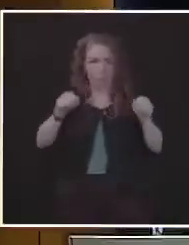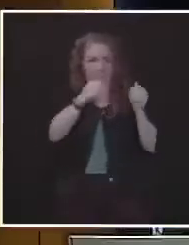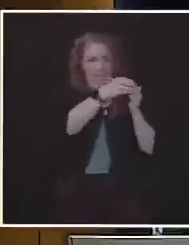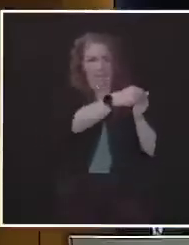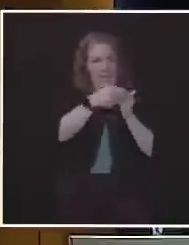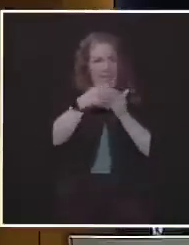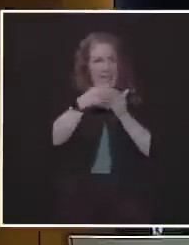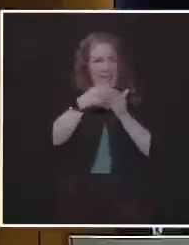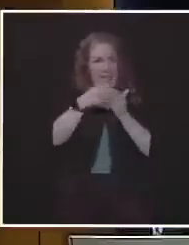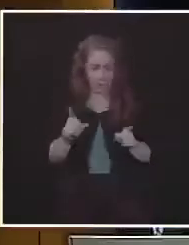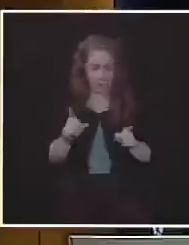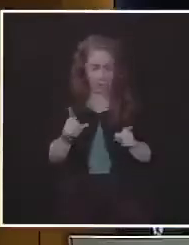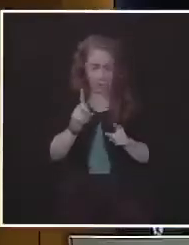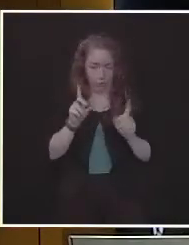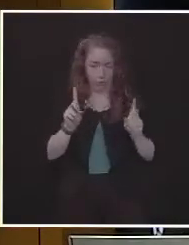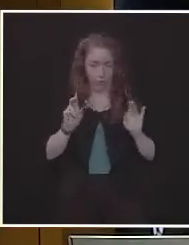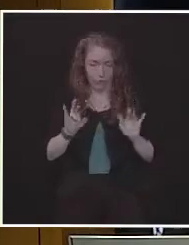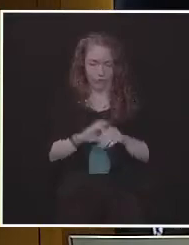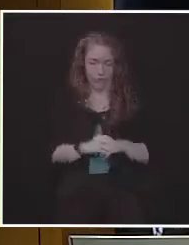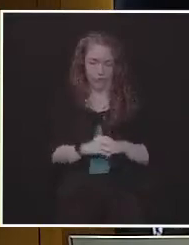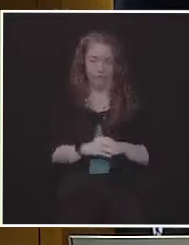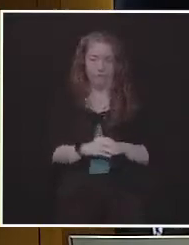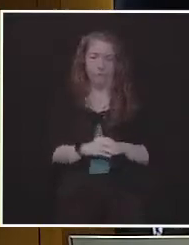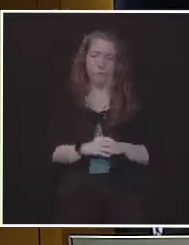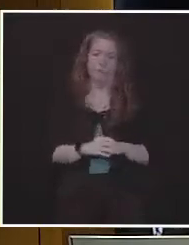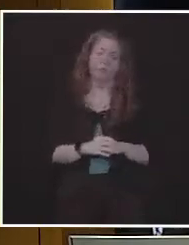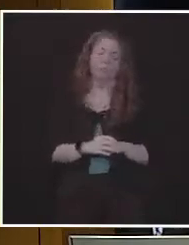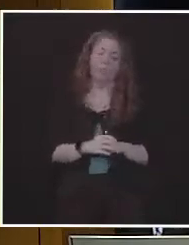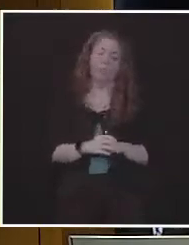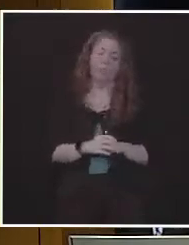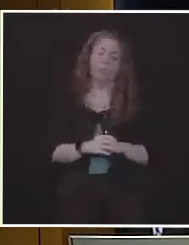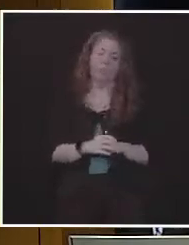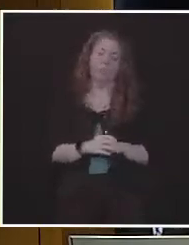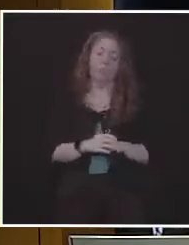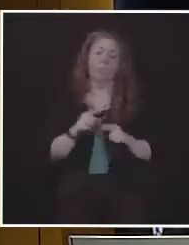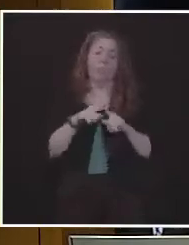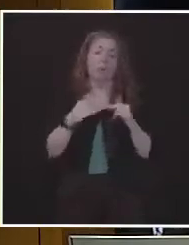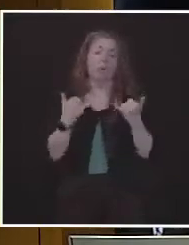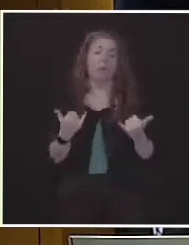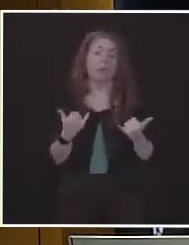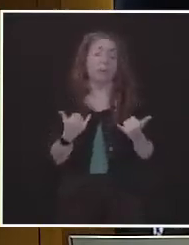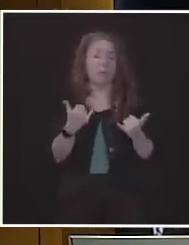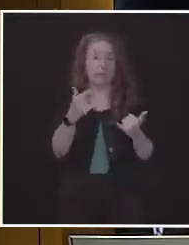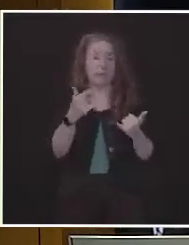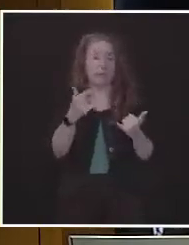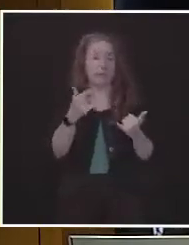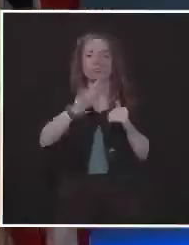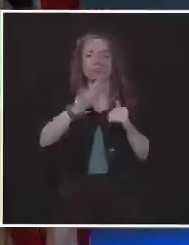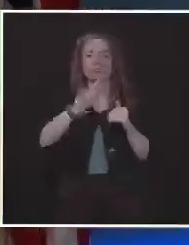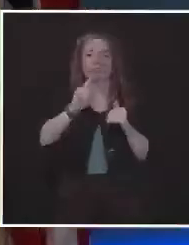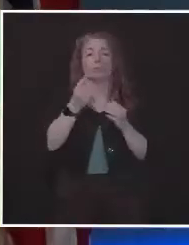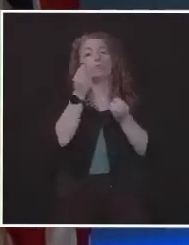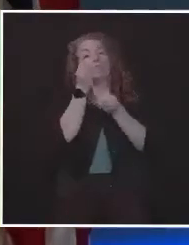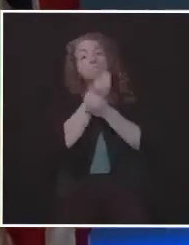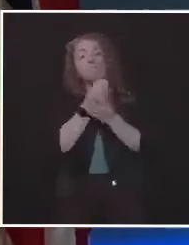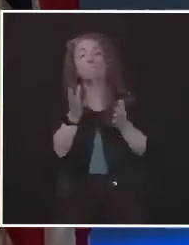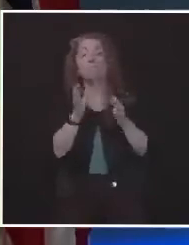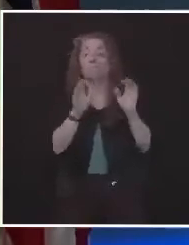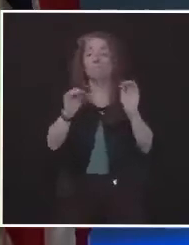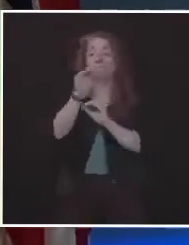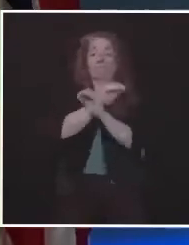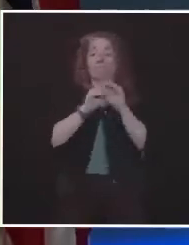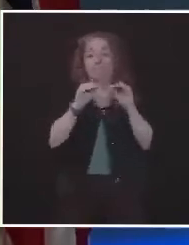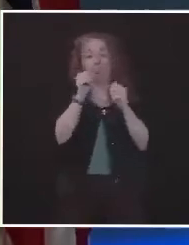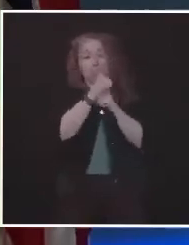directorates. But today is more than an organizational change. It's setting